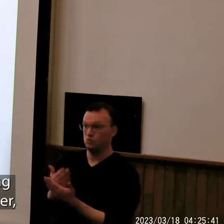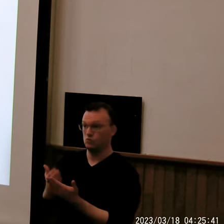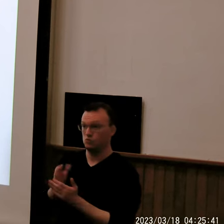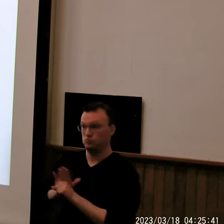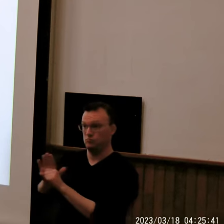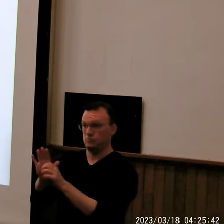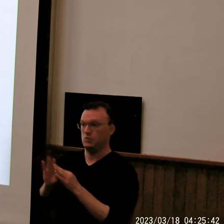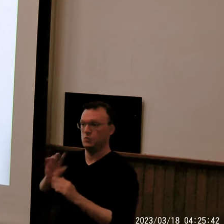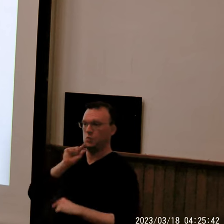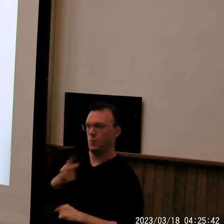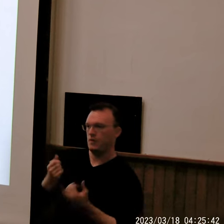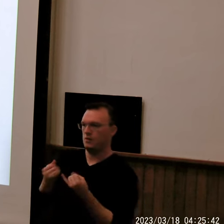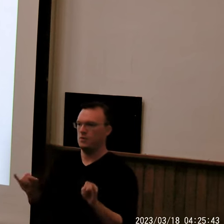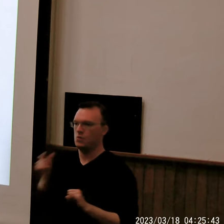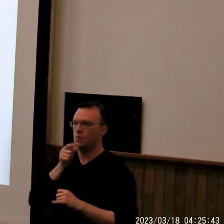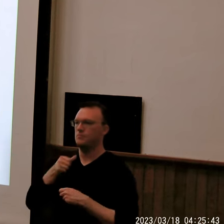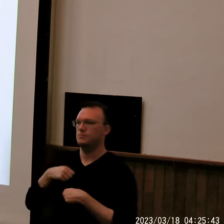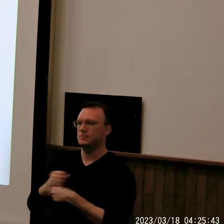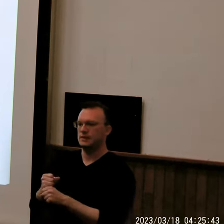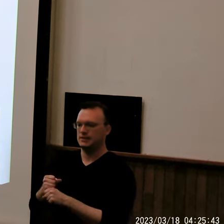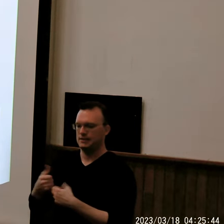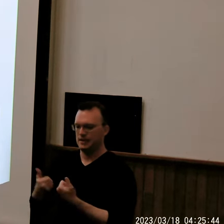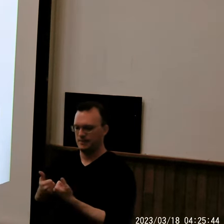of queer independent game making.